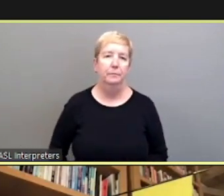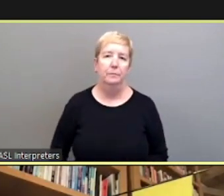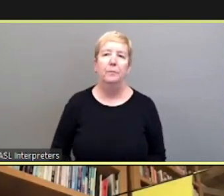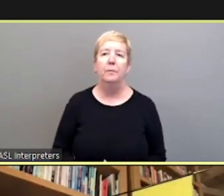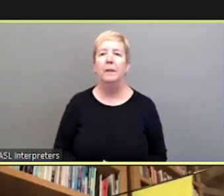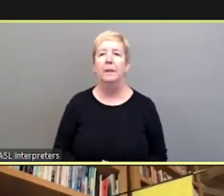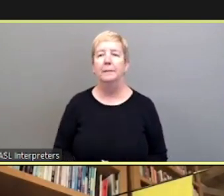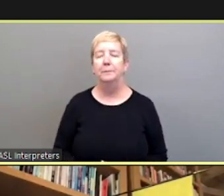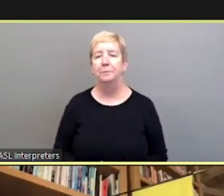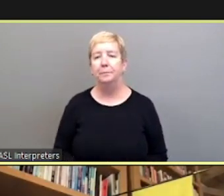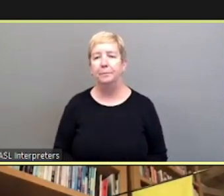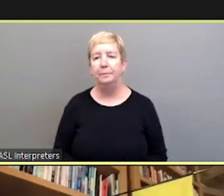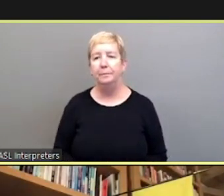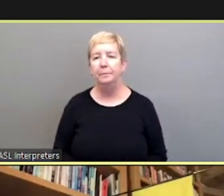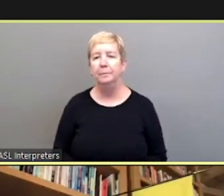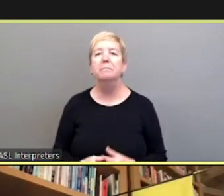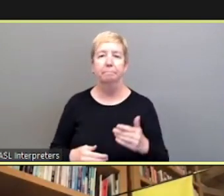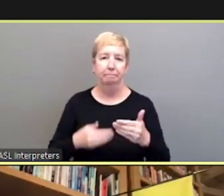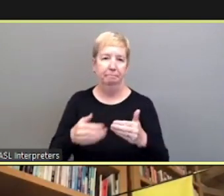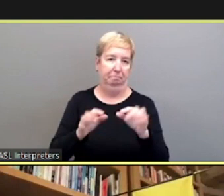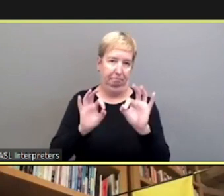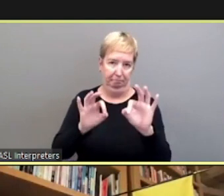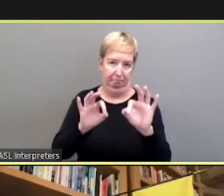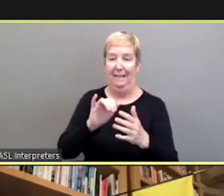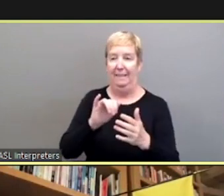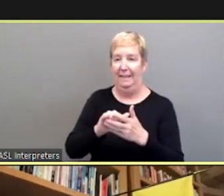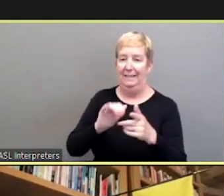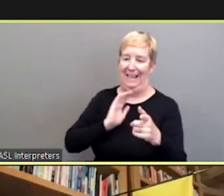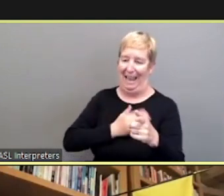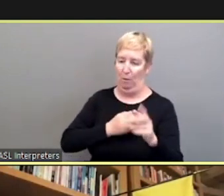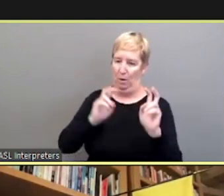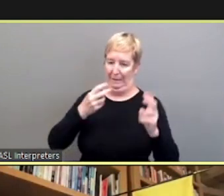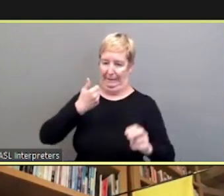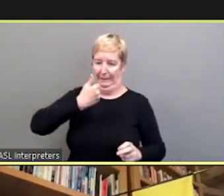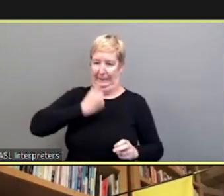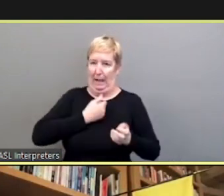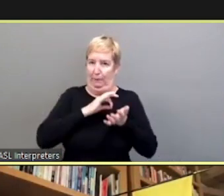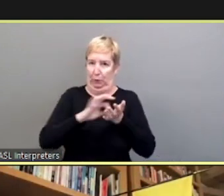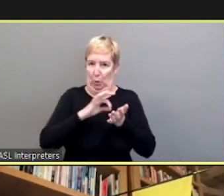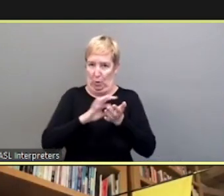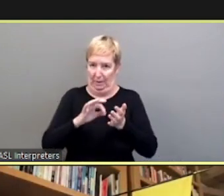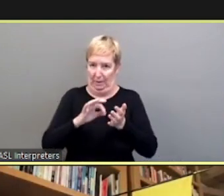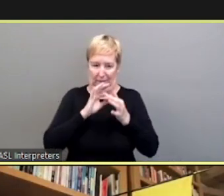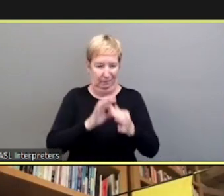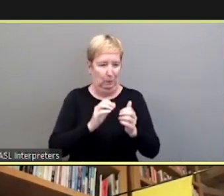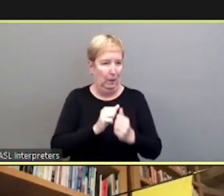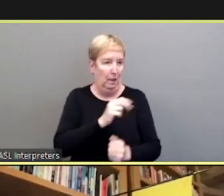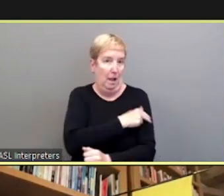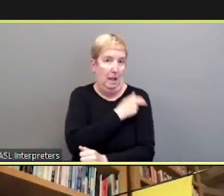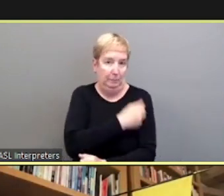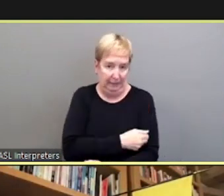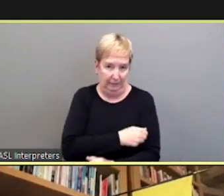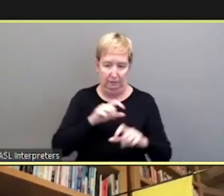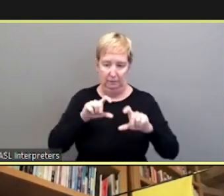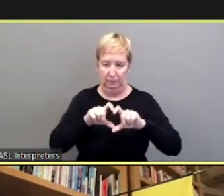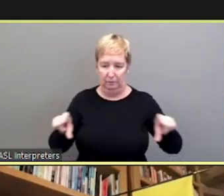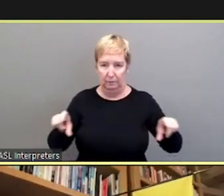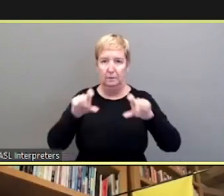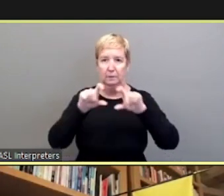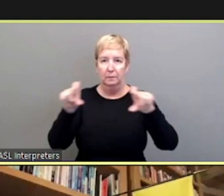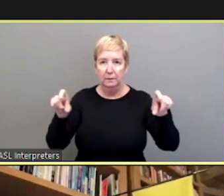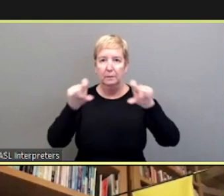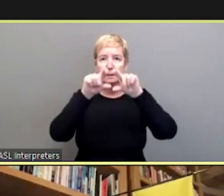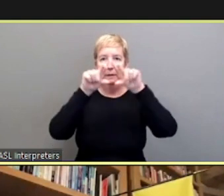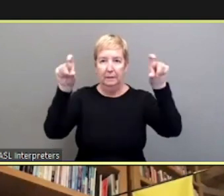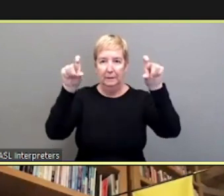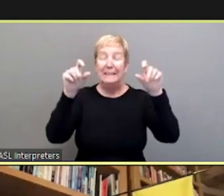slide, Brianna. And this is our self-scoring for our hospitals. You can still see that we're barely